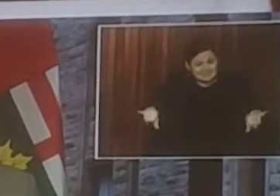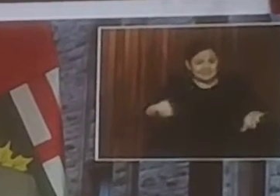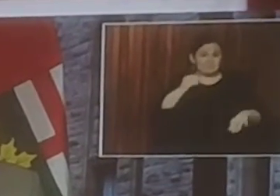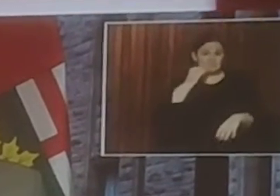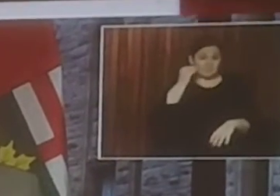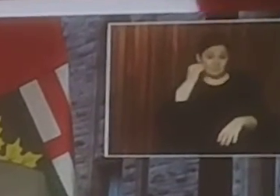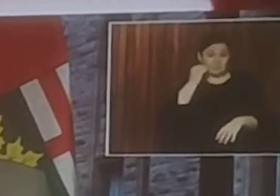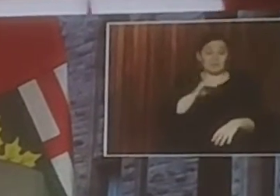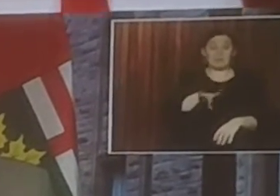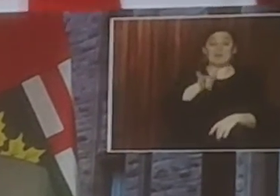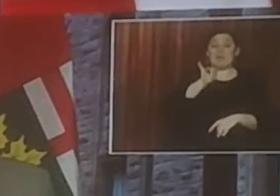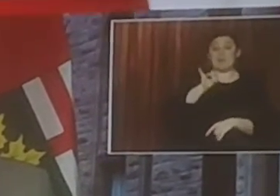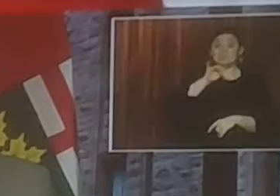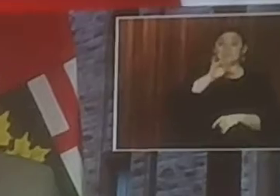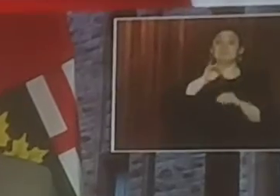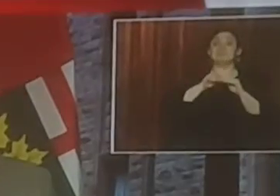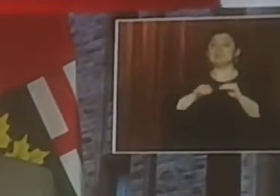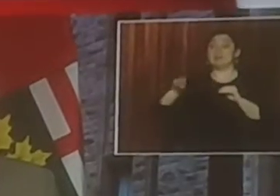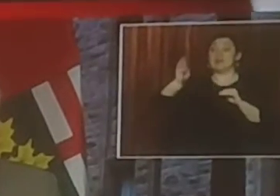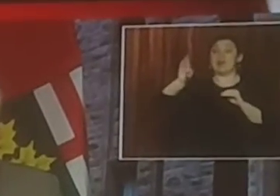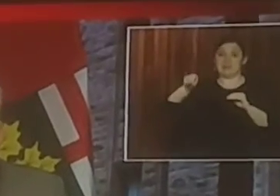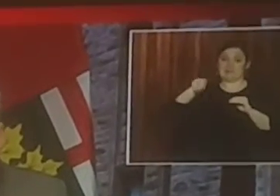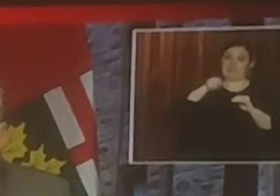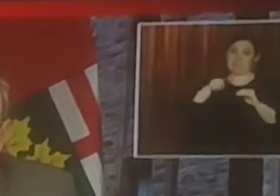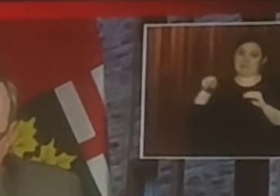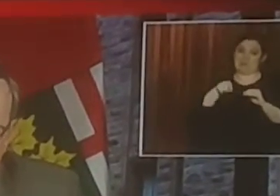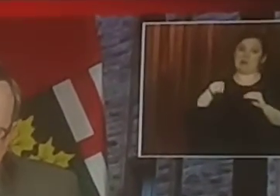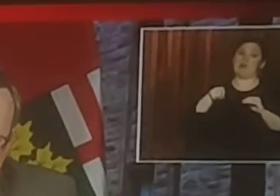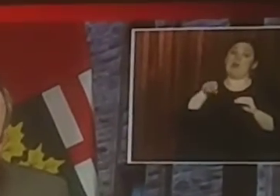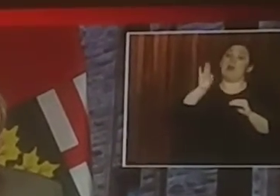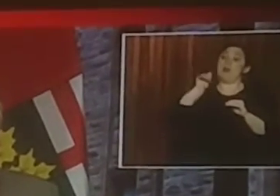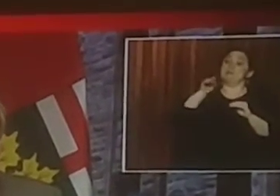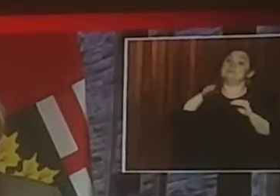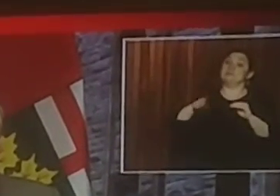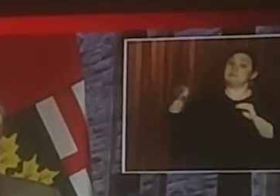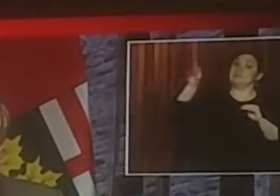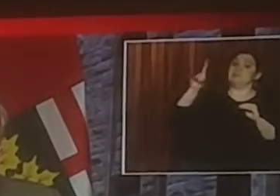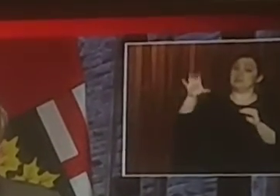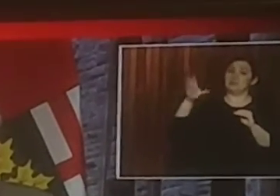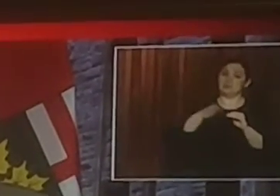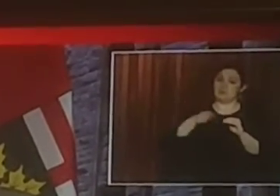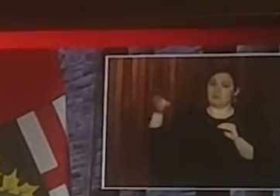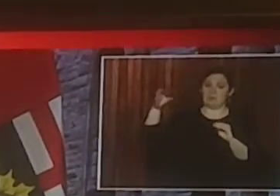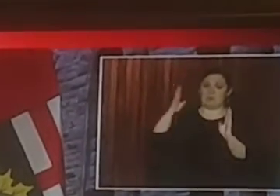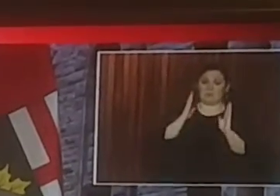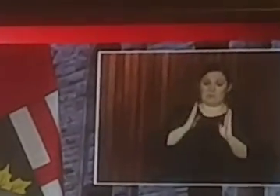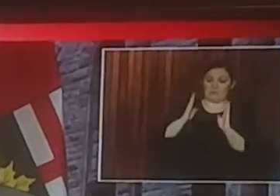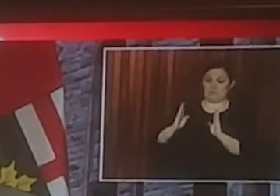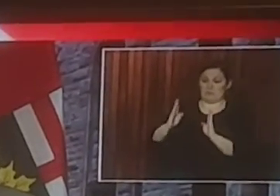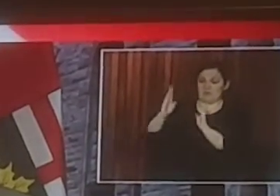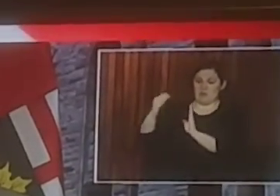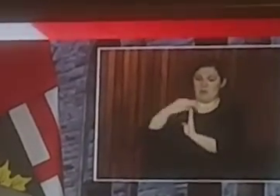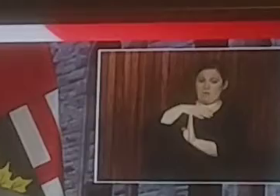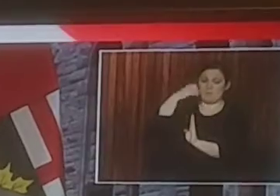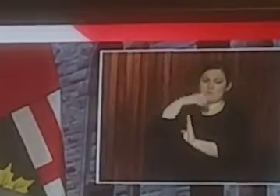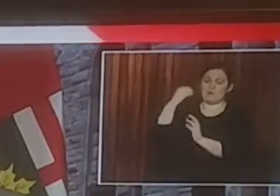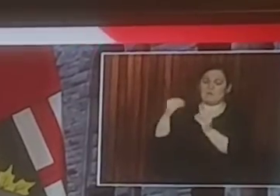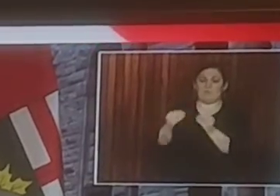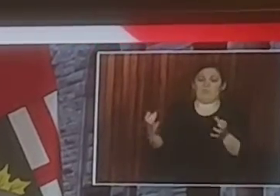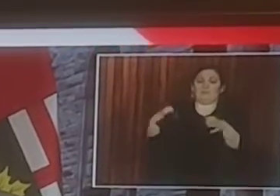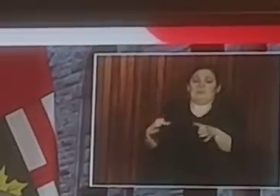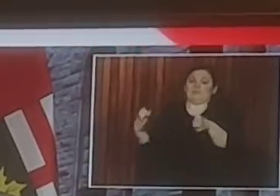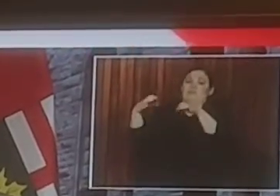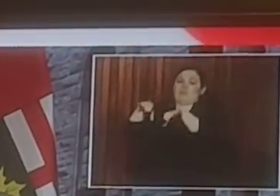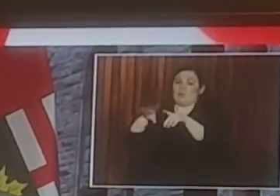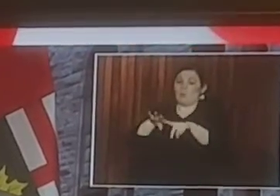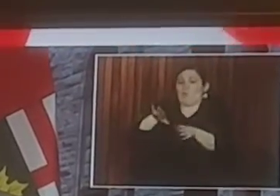up older, it gets more and more higher mortality rate. It's known the data is there. Therefore, you want to take those precautions. But that means we